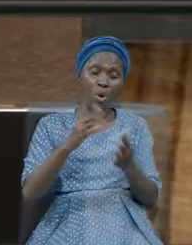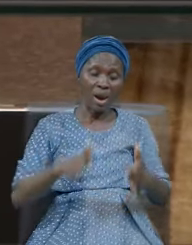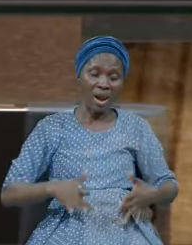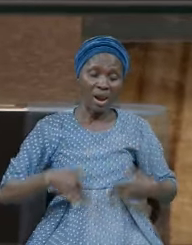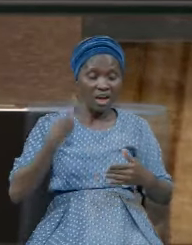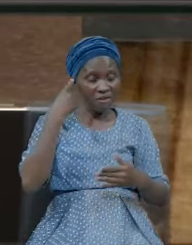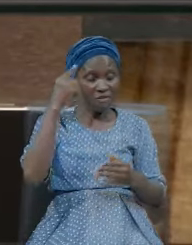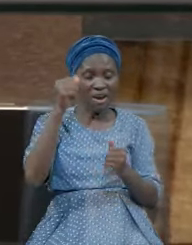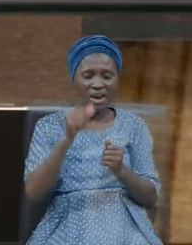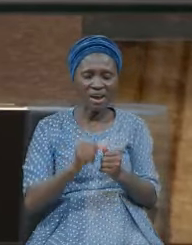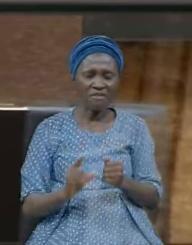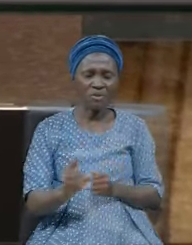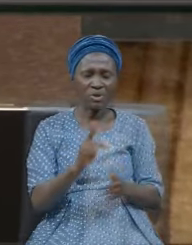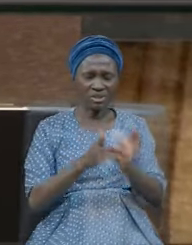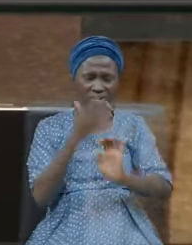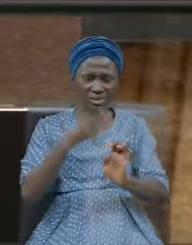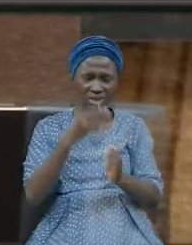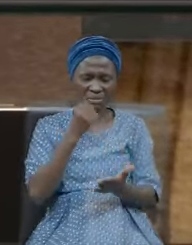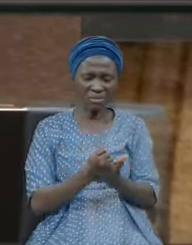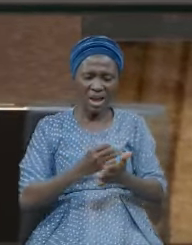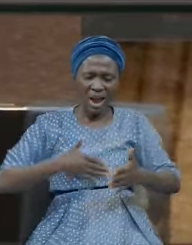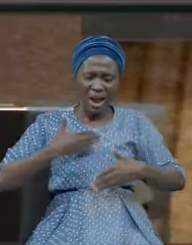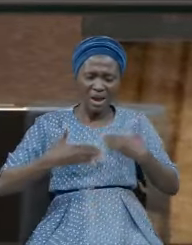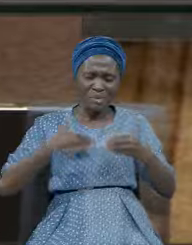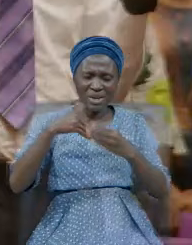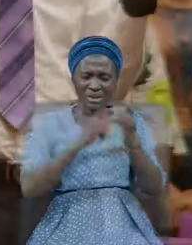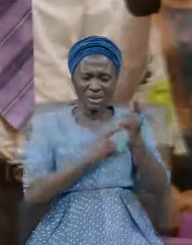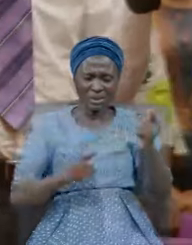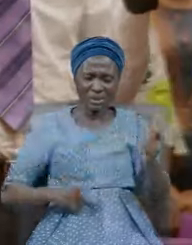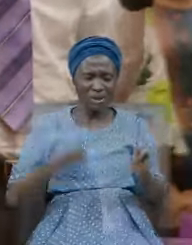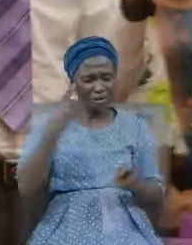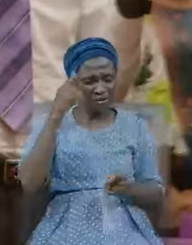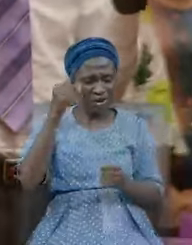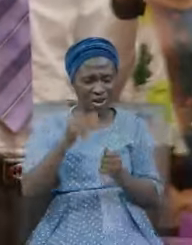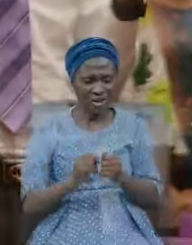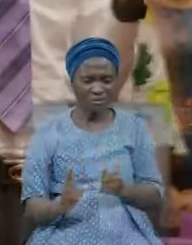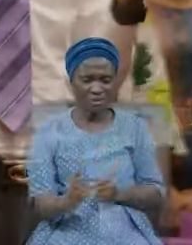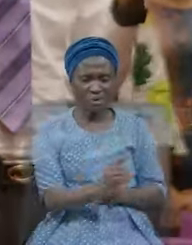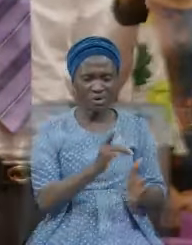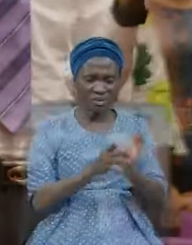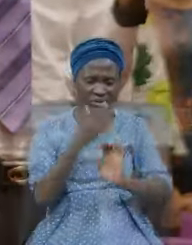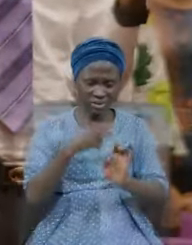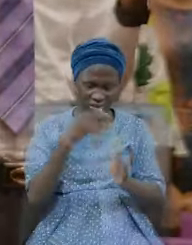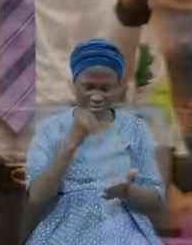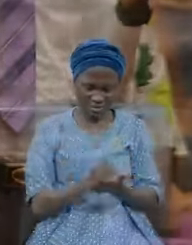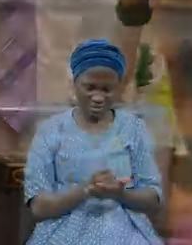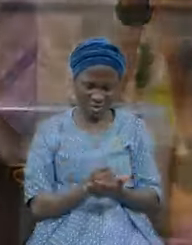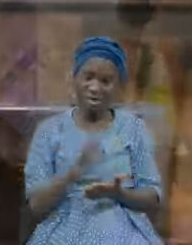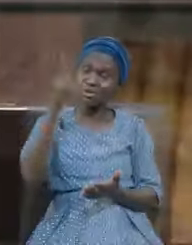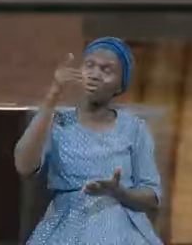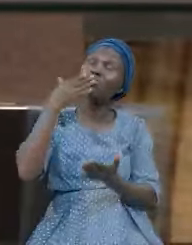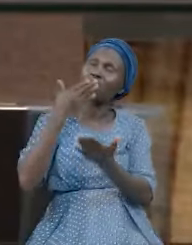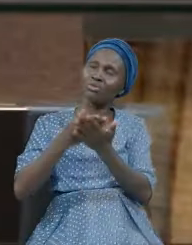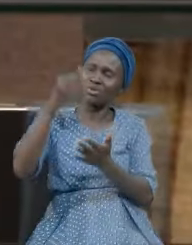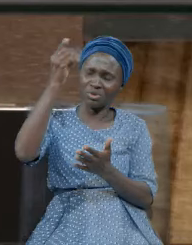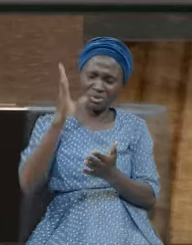in the Lord for everyone in Jesus' name. You are a good God.